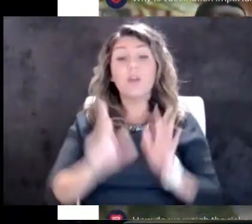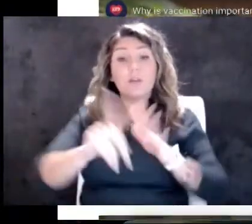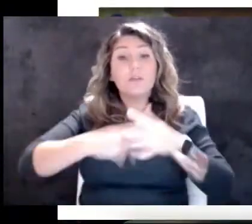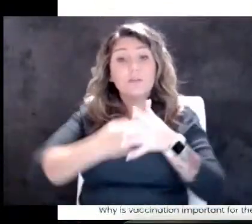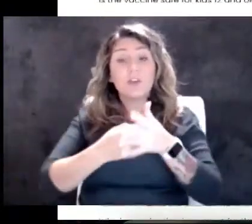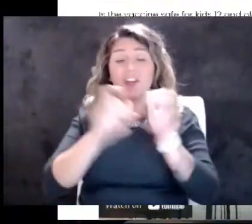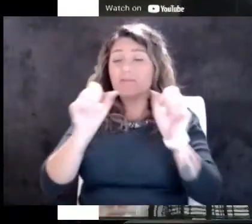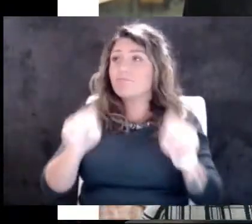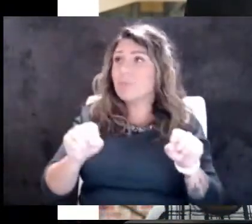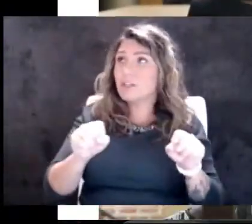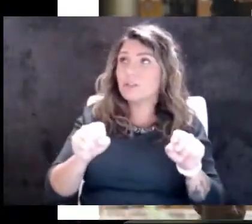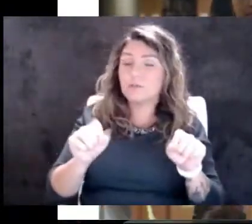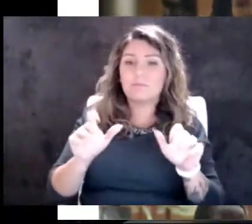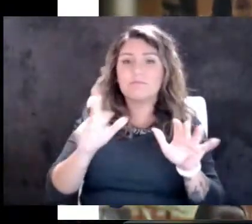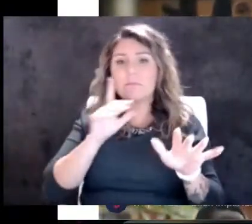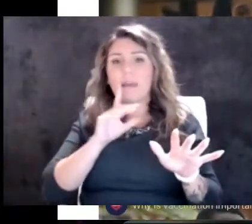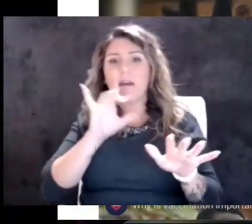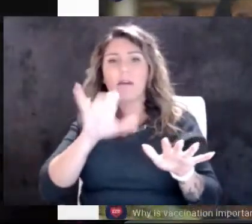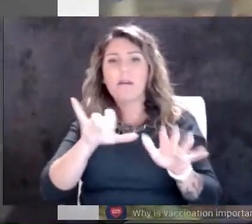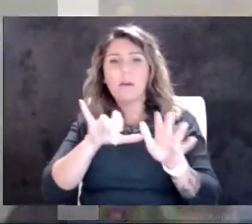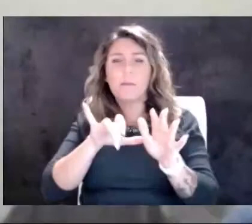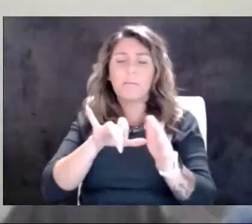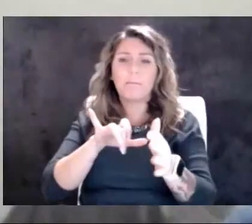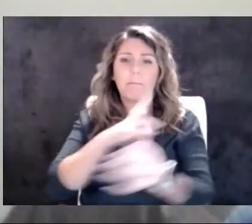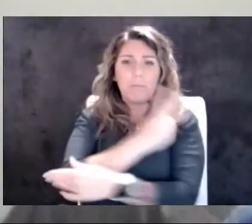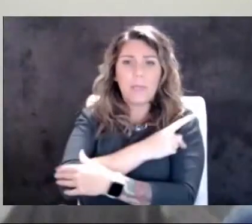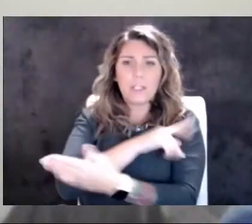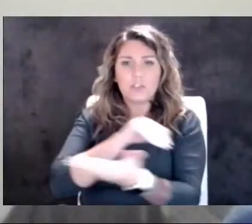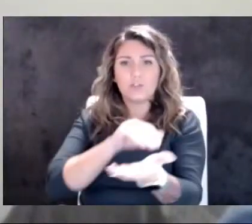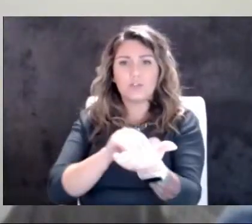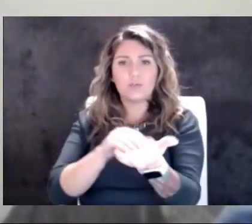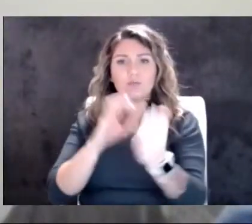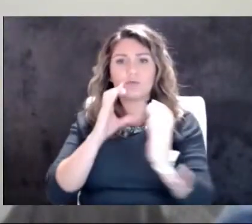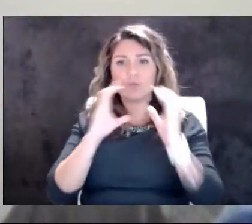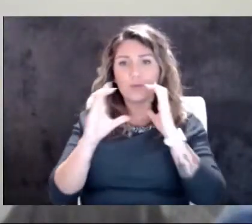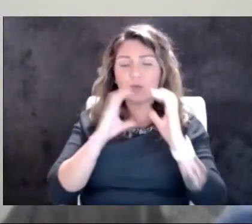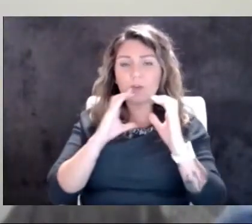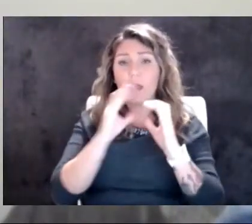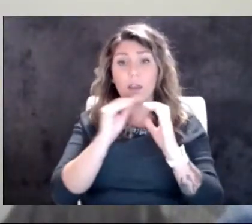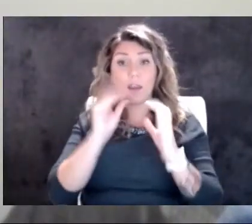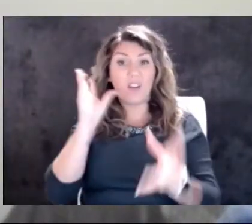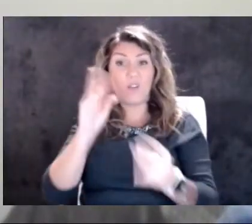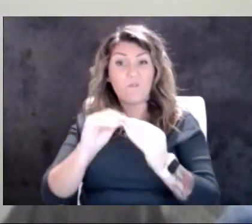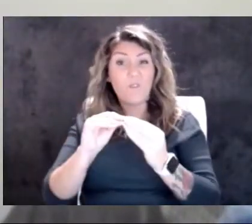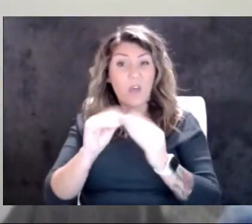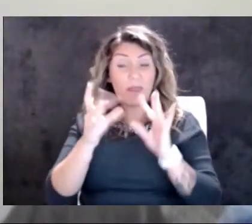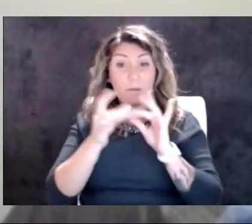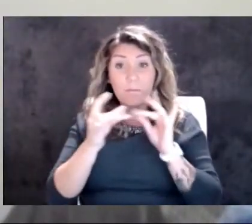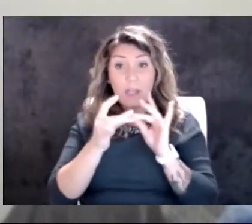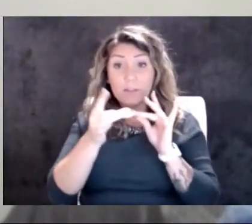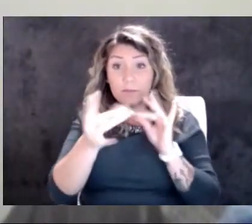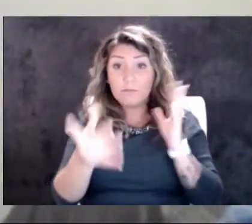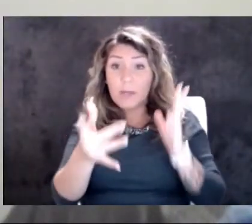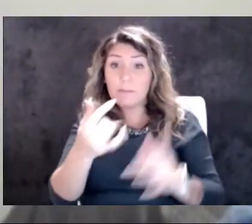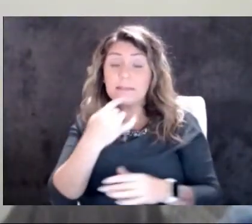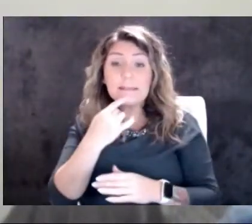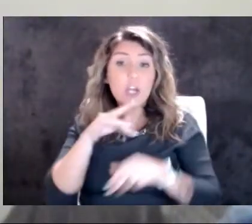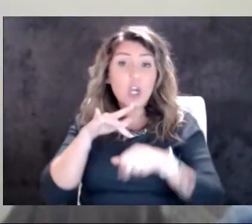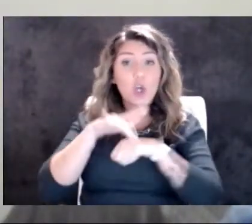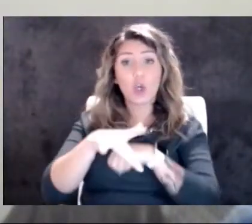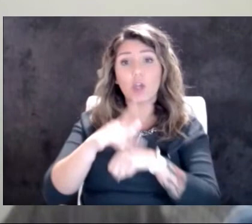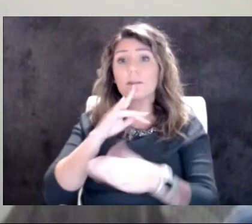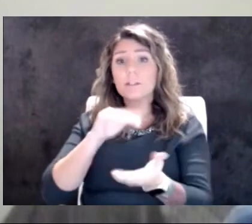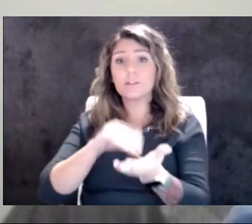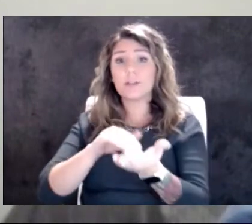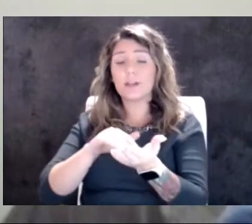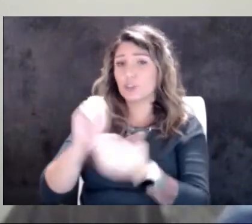will, that patient-doctor communication, and overall the message. And I think you may have said this earlier, Dr. Stites,